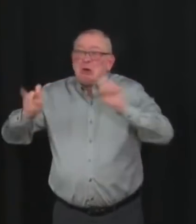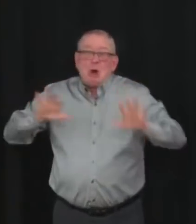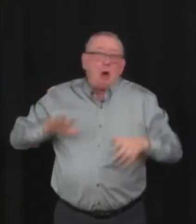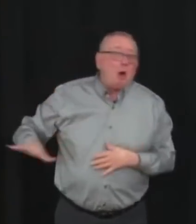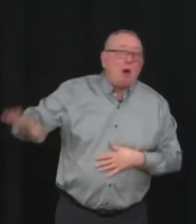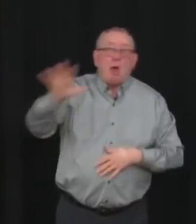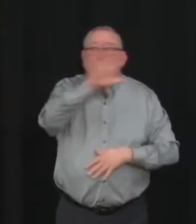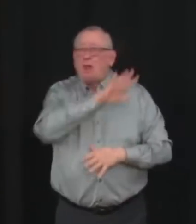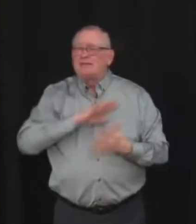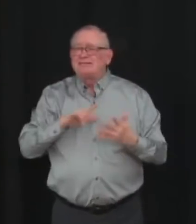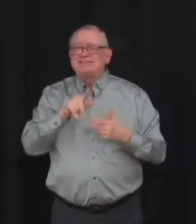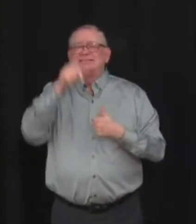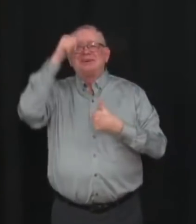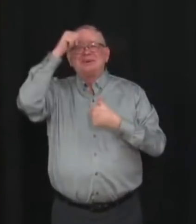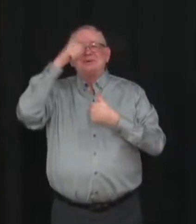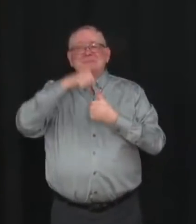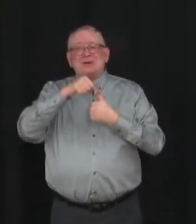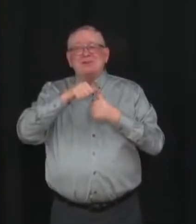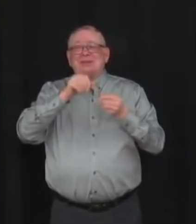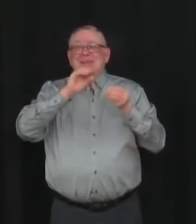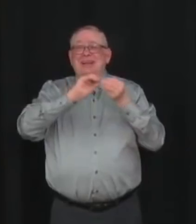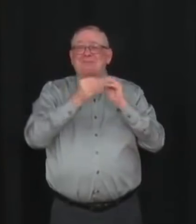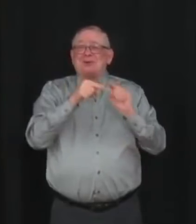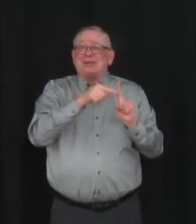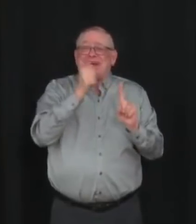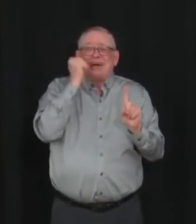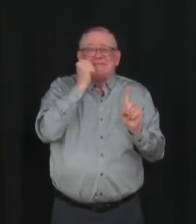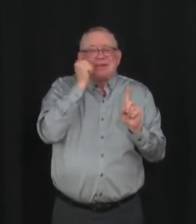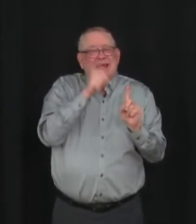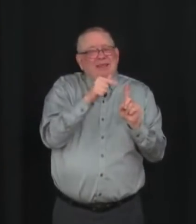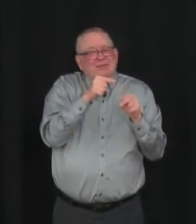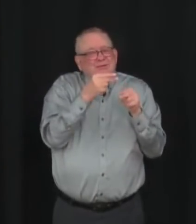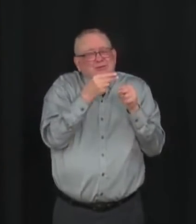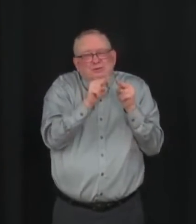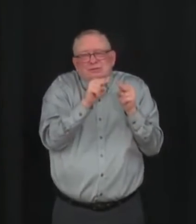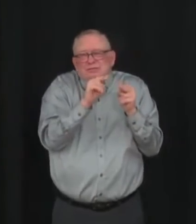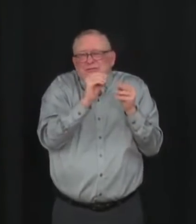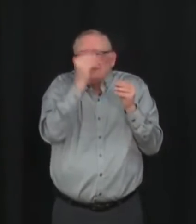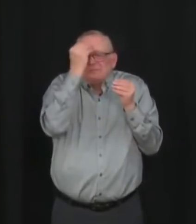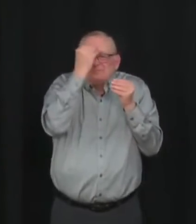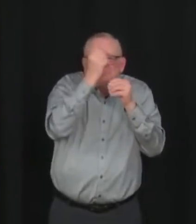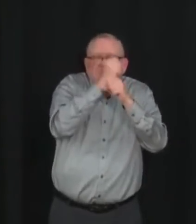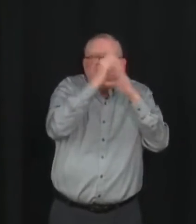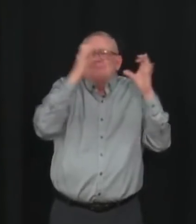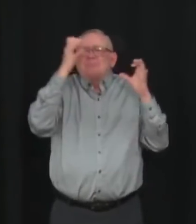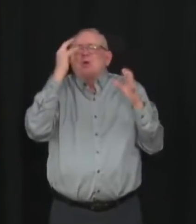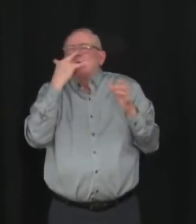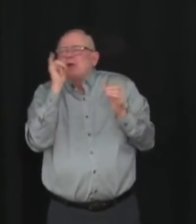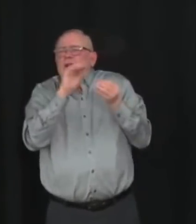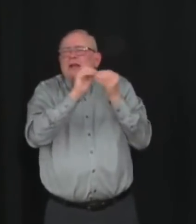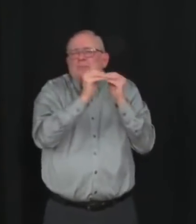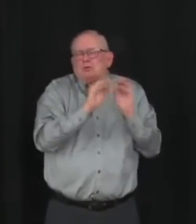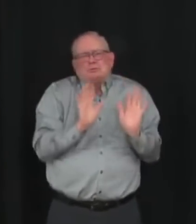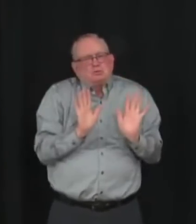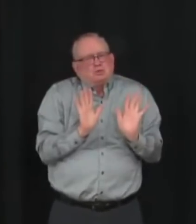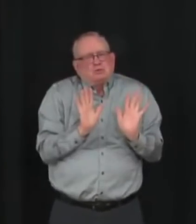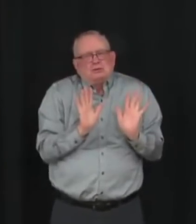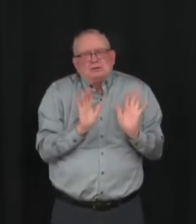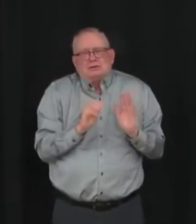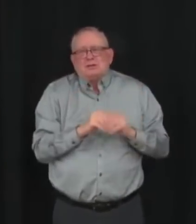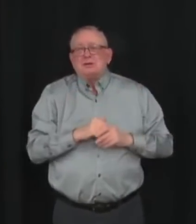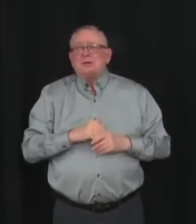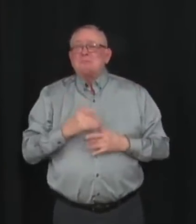situation. They've shown us proportionality and trends, what areas of the province are experiencing surges in cases, for